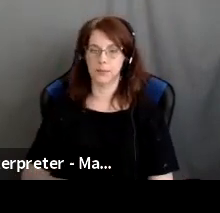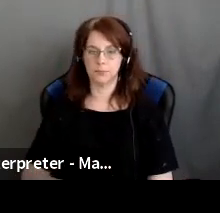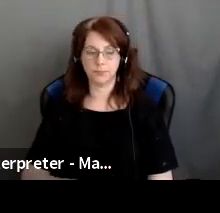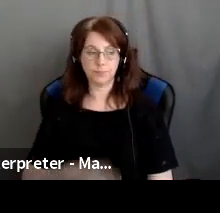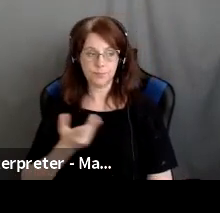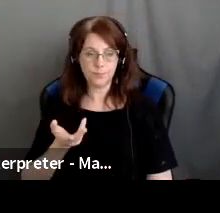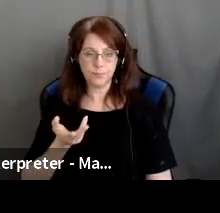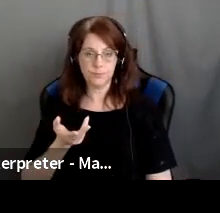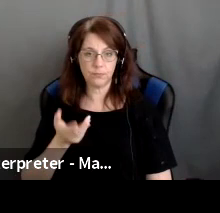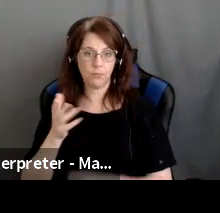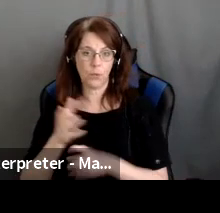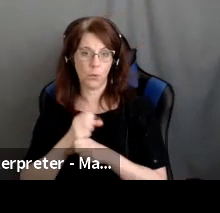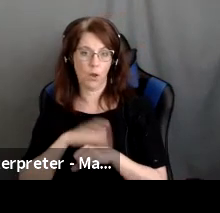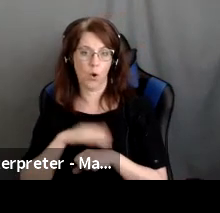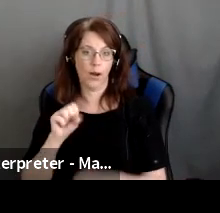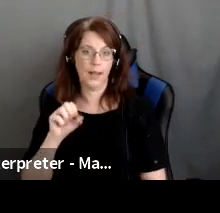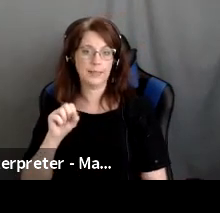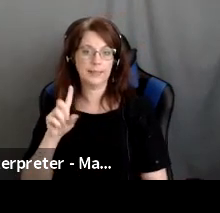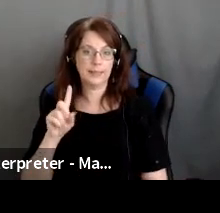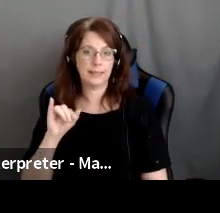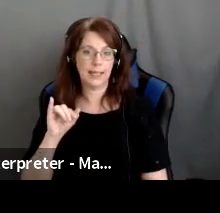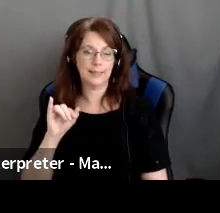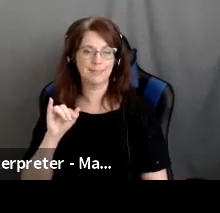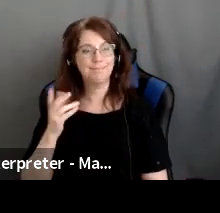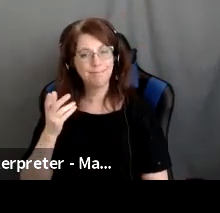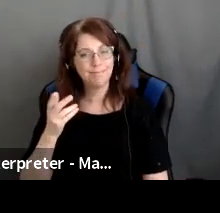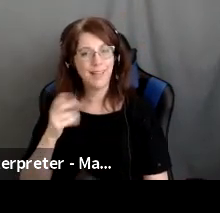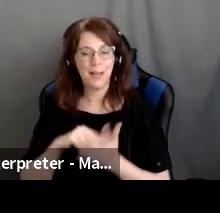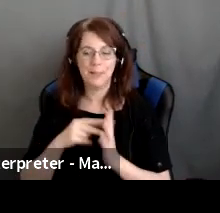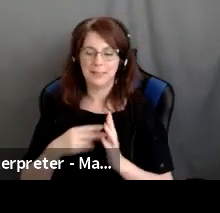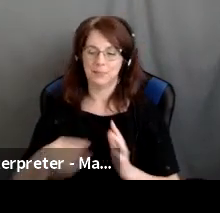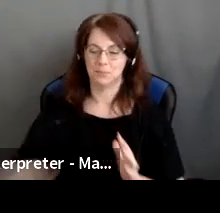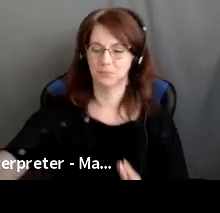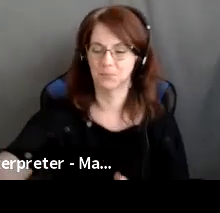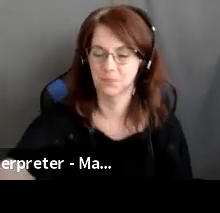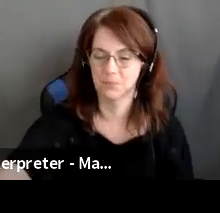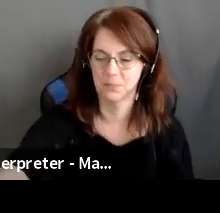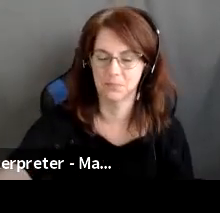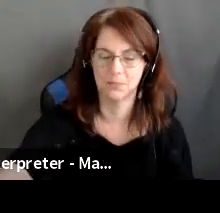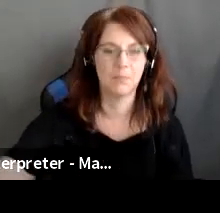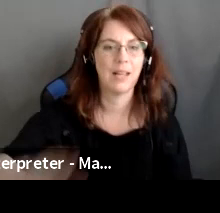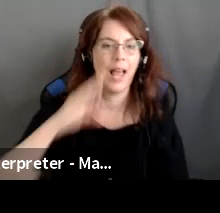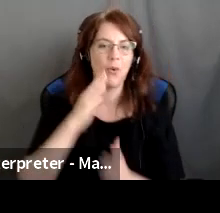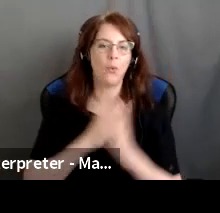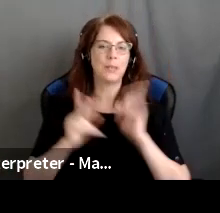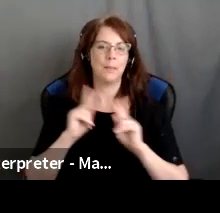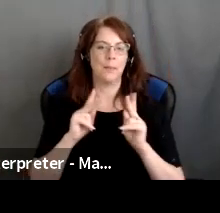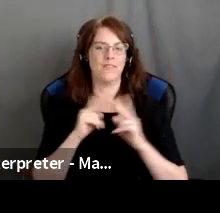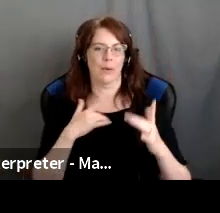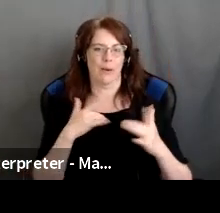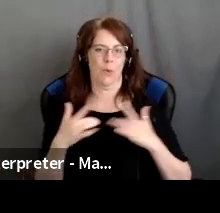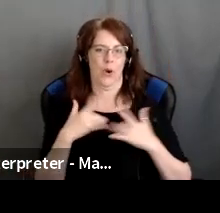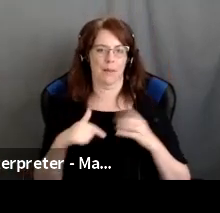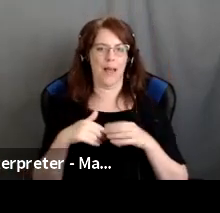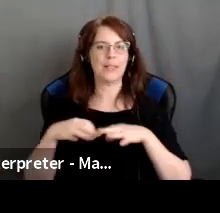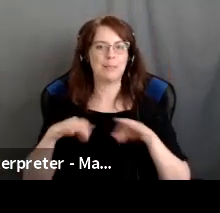on SSDI, you want to, you don't want to, I know some people are very worried about explaining disabilities